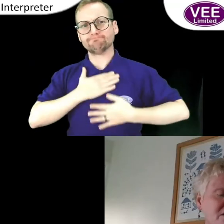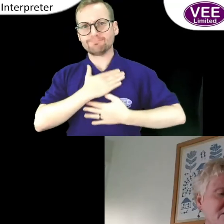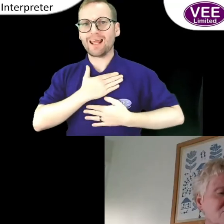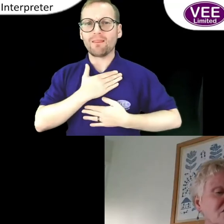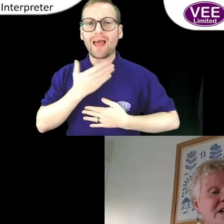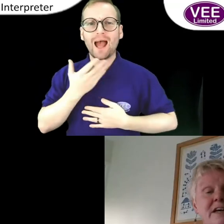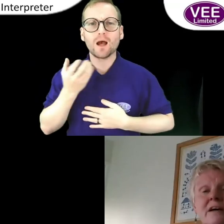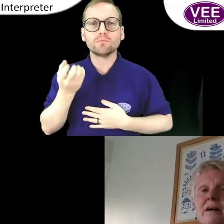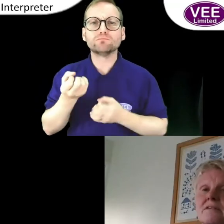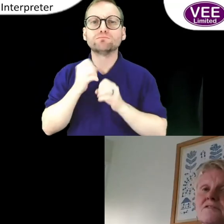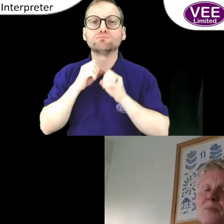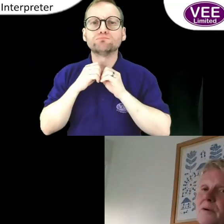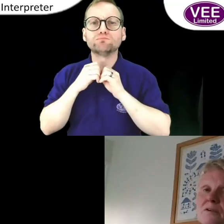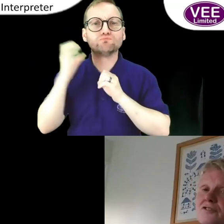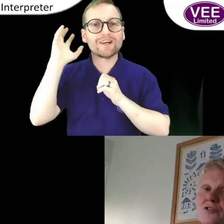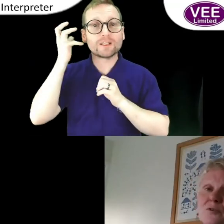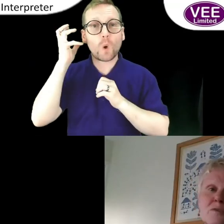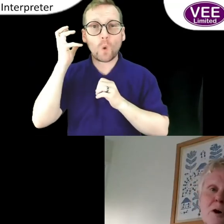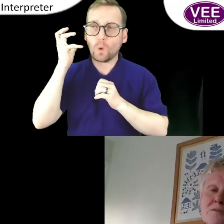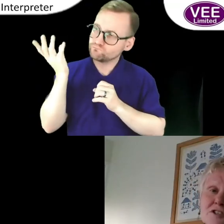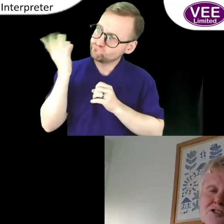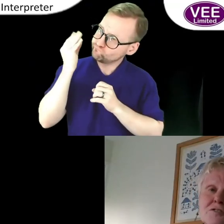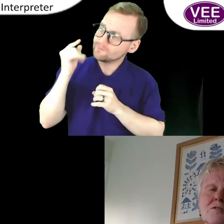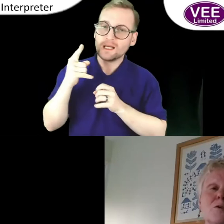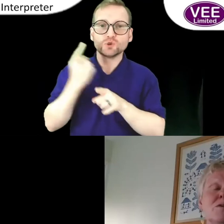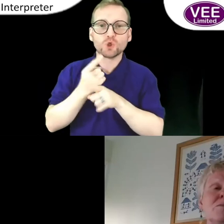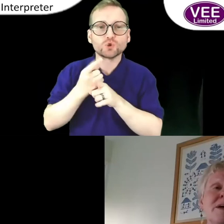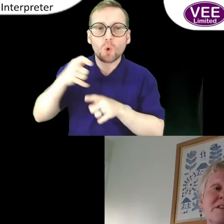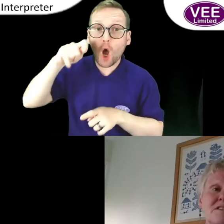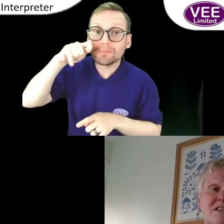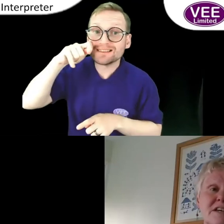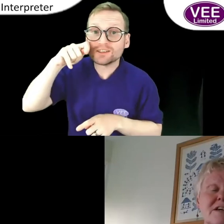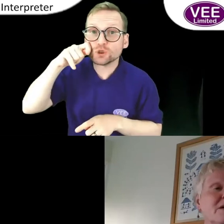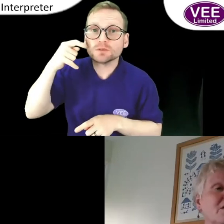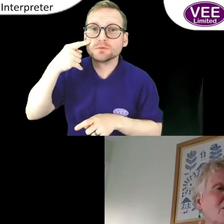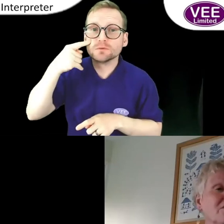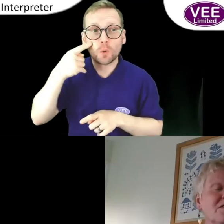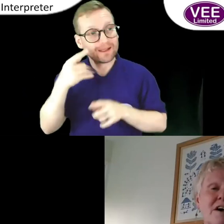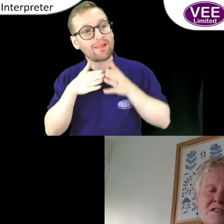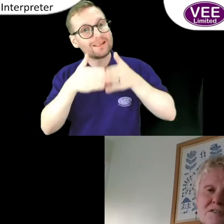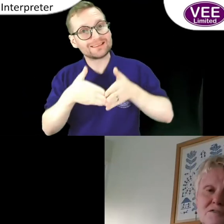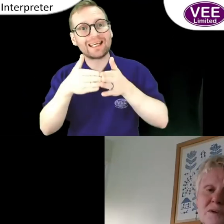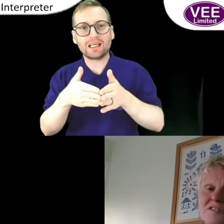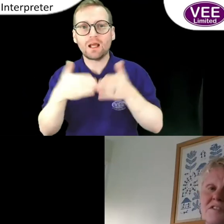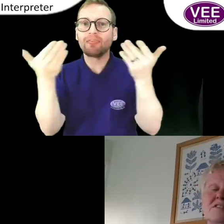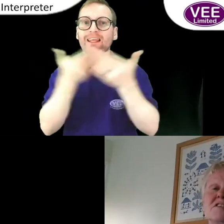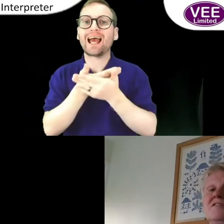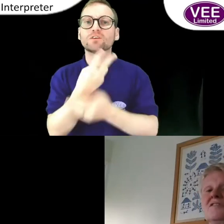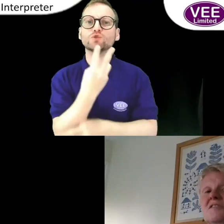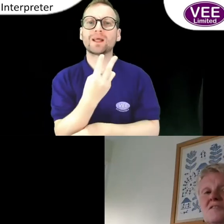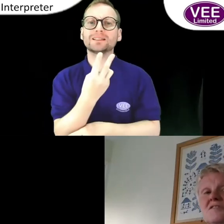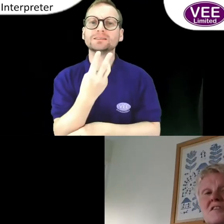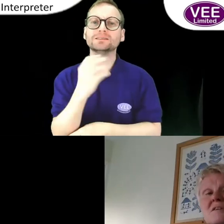broadcast, she spoke to the optician who had been at sea on the night of the